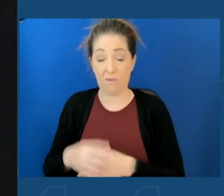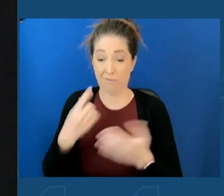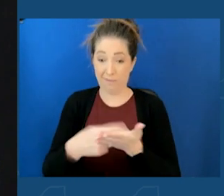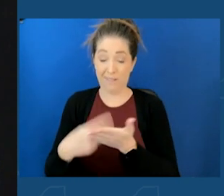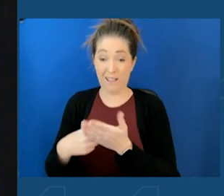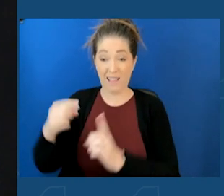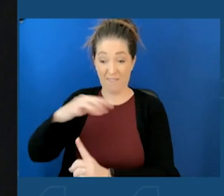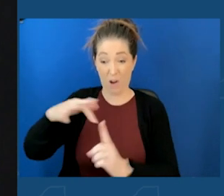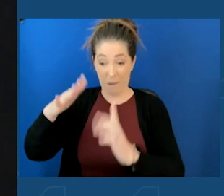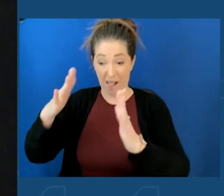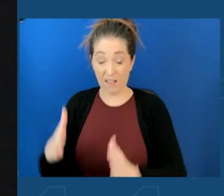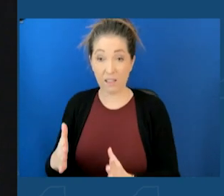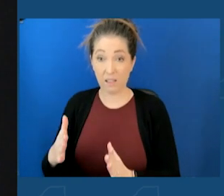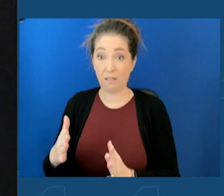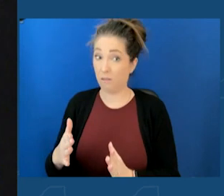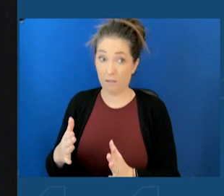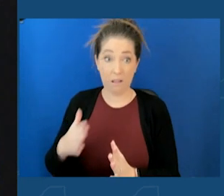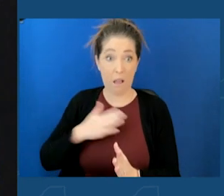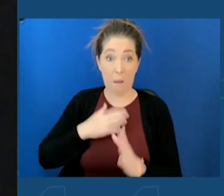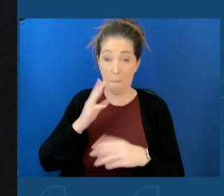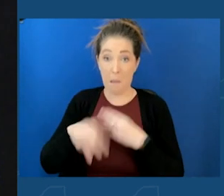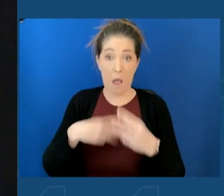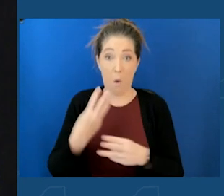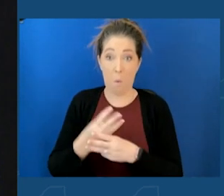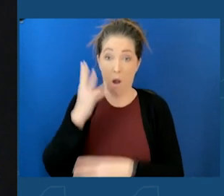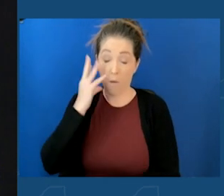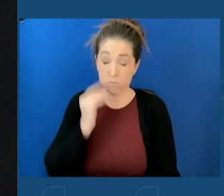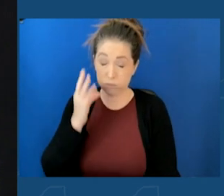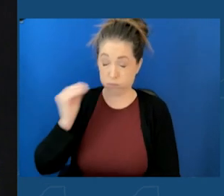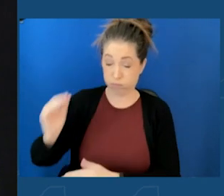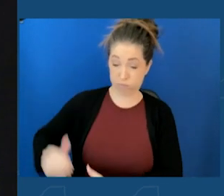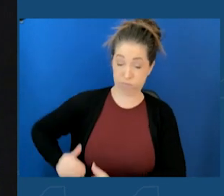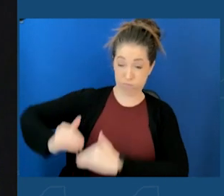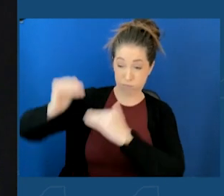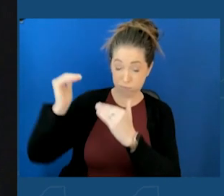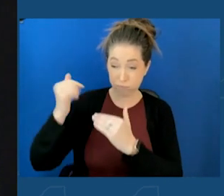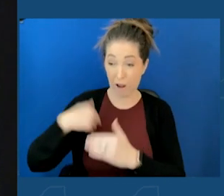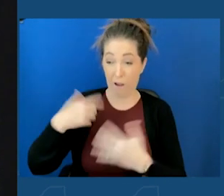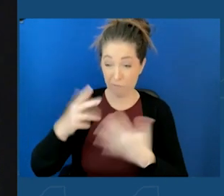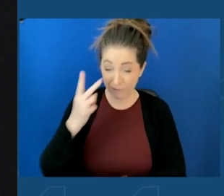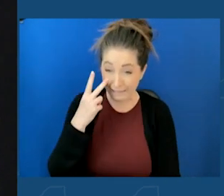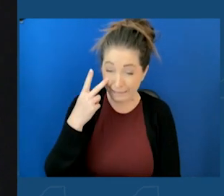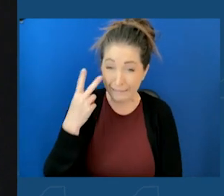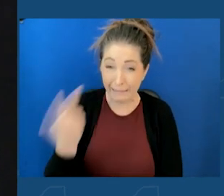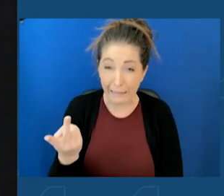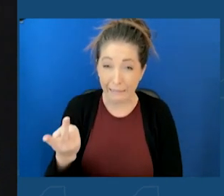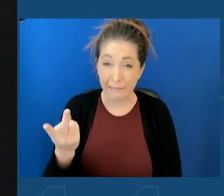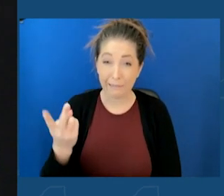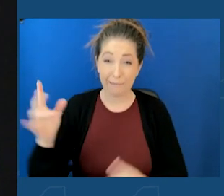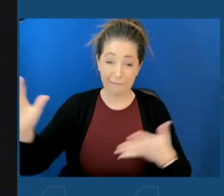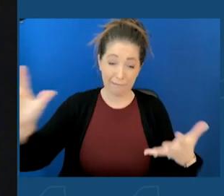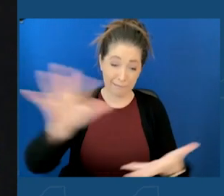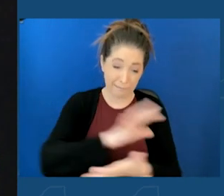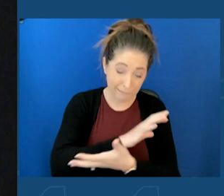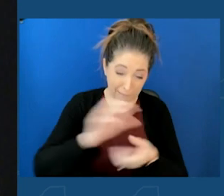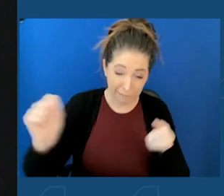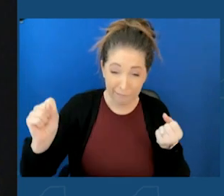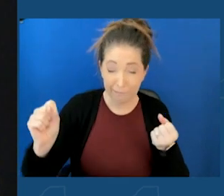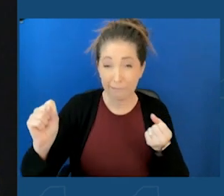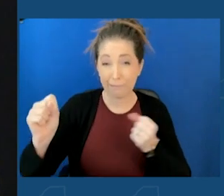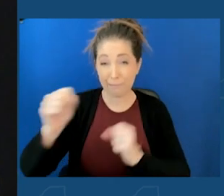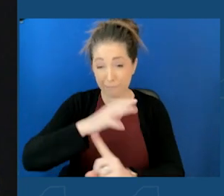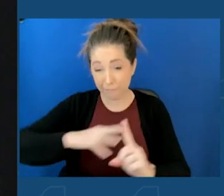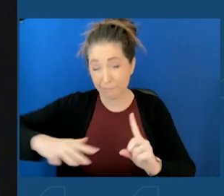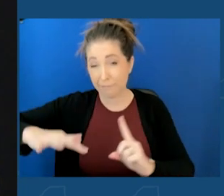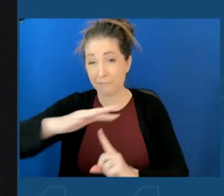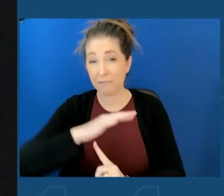came from, because I've seen the scourge of assaults from mankind on Mother Nature and what it did. And